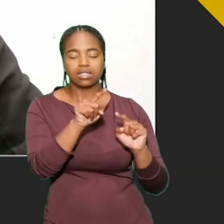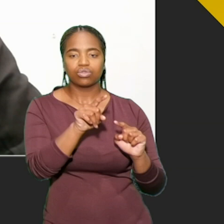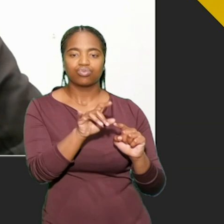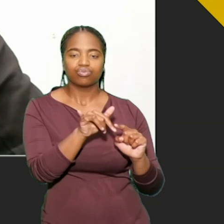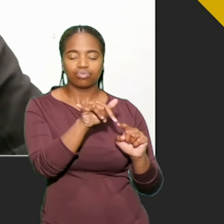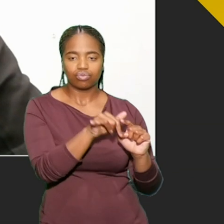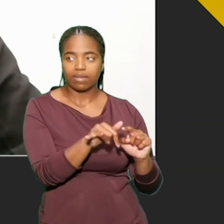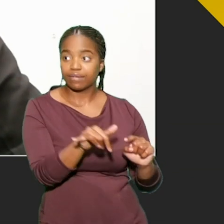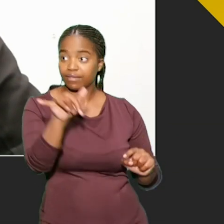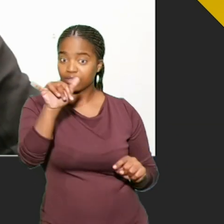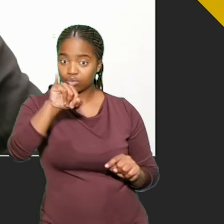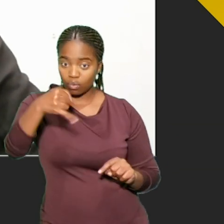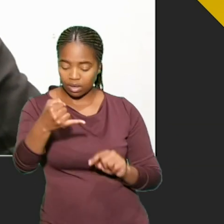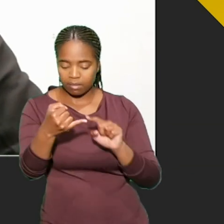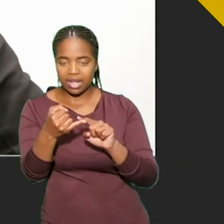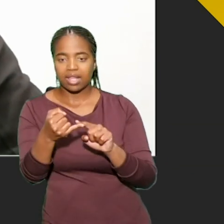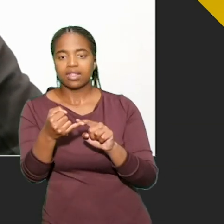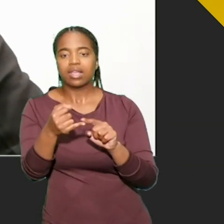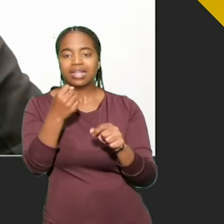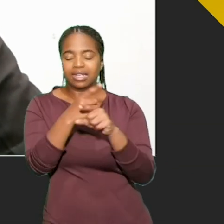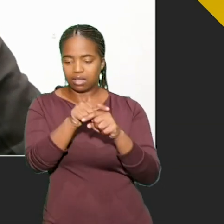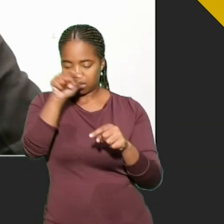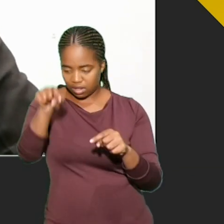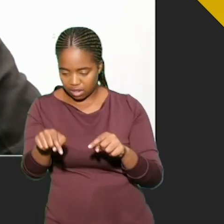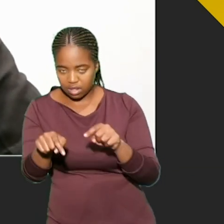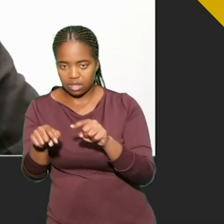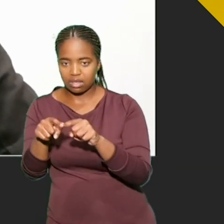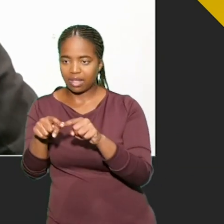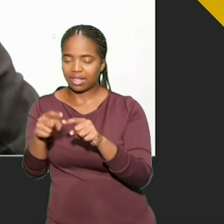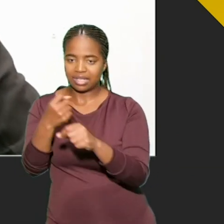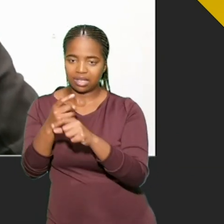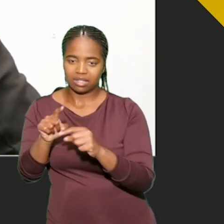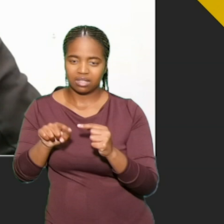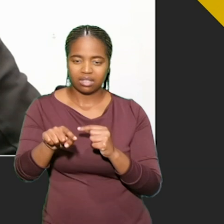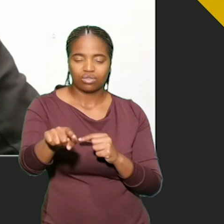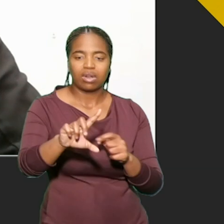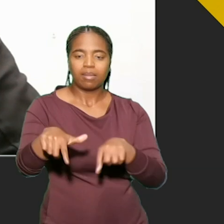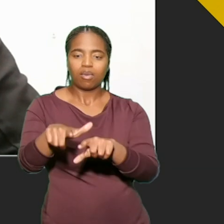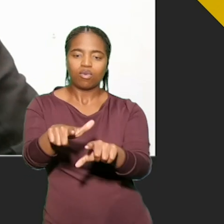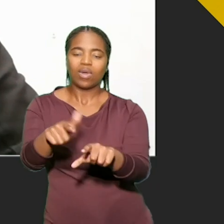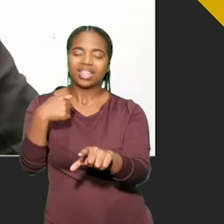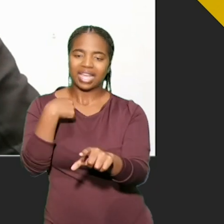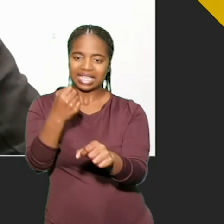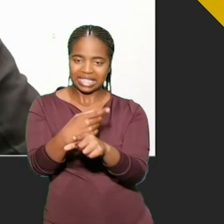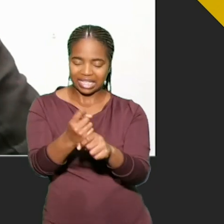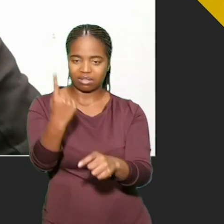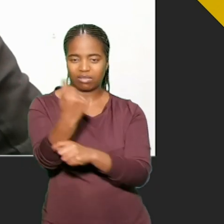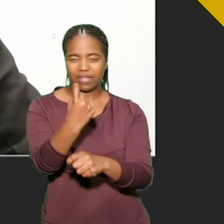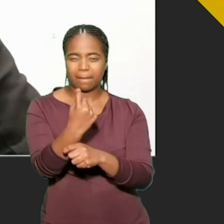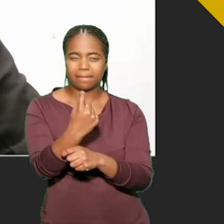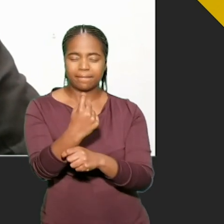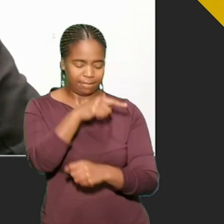Johannesburg. From Johannesburg, I need to take a taxi to Park Station. Park Station, a taxi then to Limpopo. In town, then I get a final taxi to the village, which